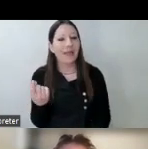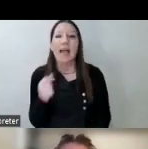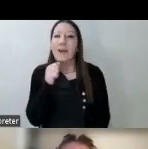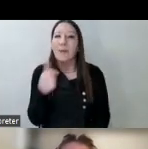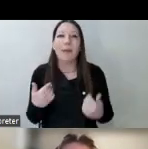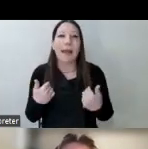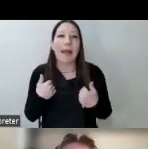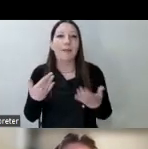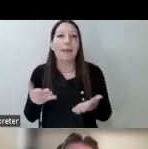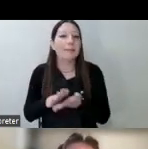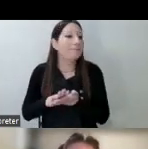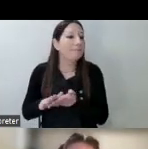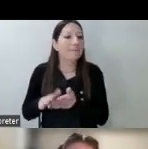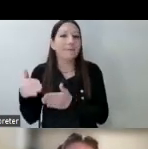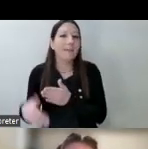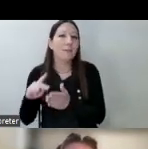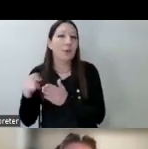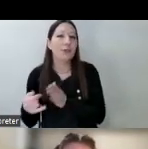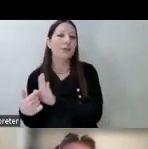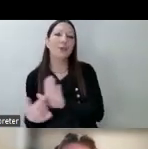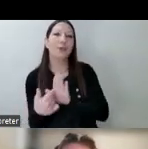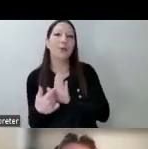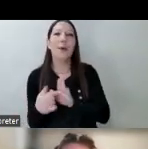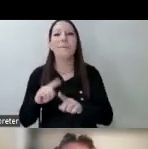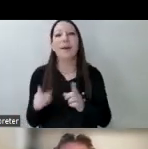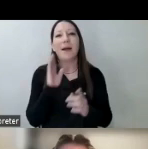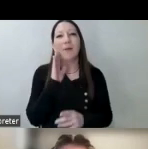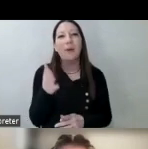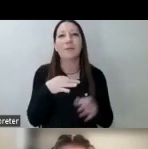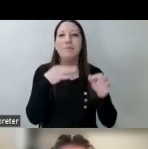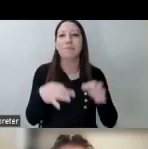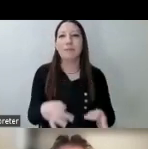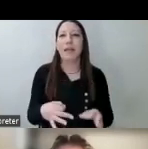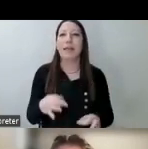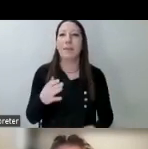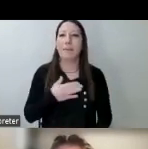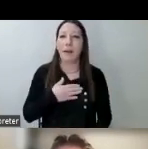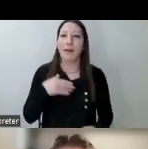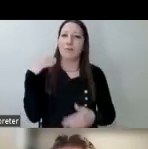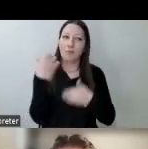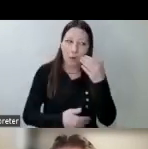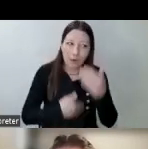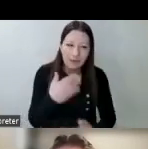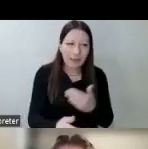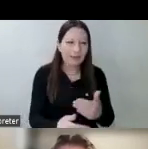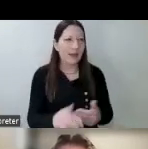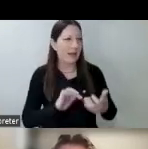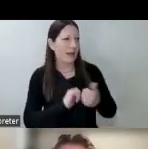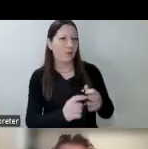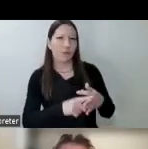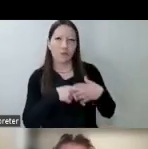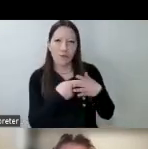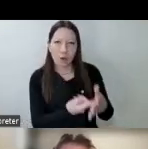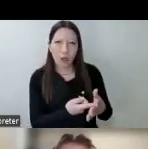today, I am going to be focusing on my research creation process, the origins of this project, some of the tensions and challenges I've